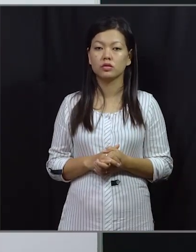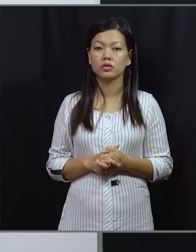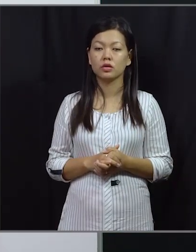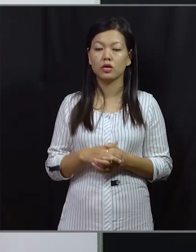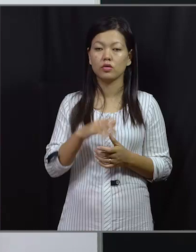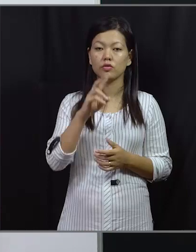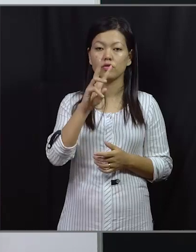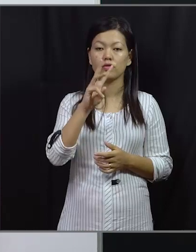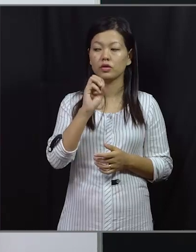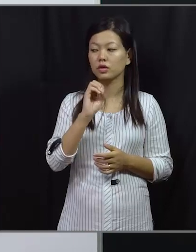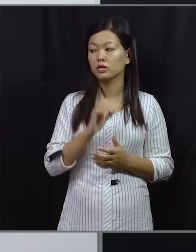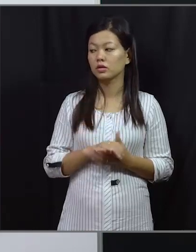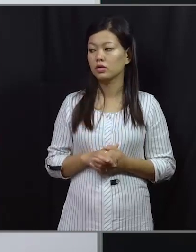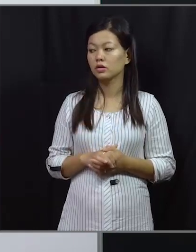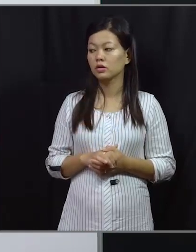30.